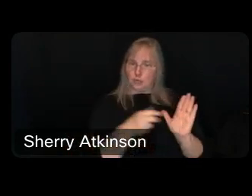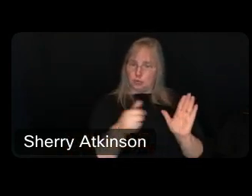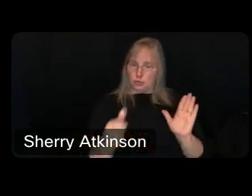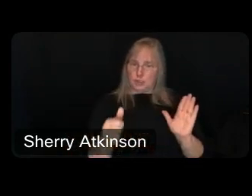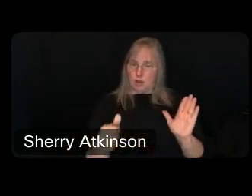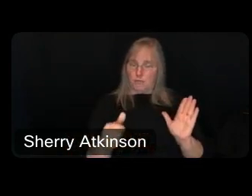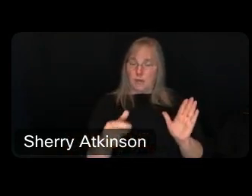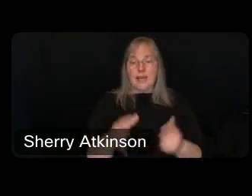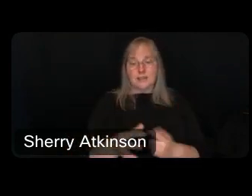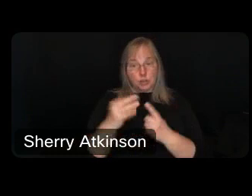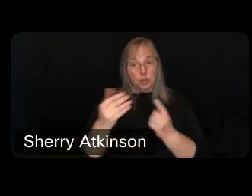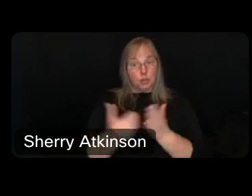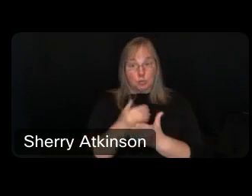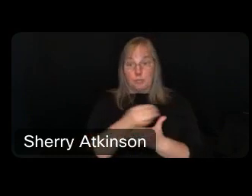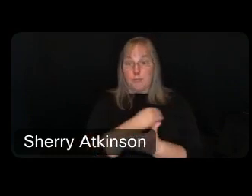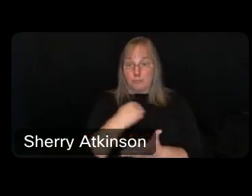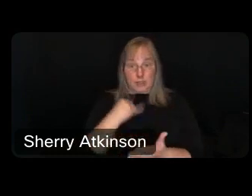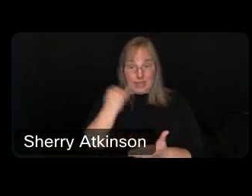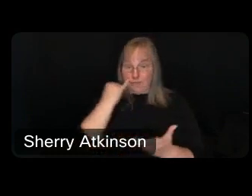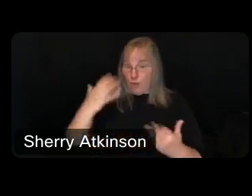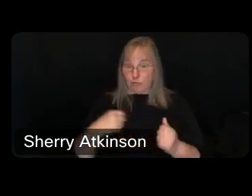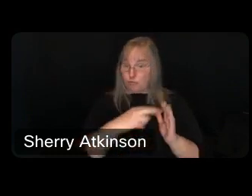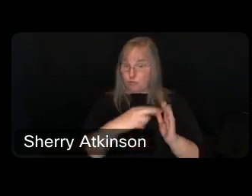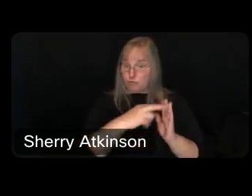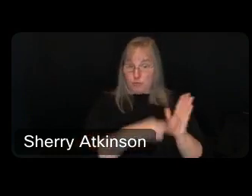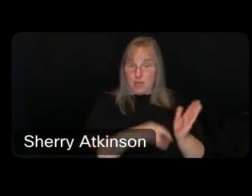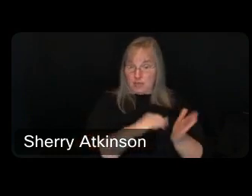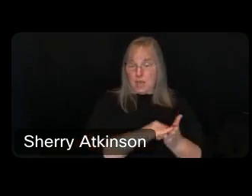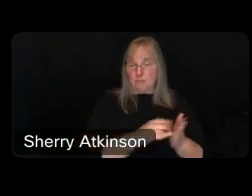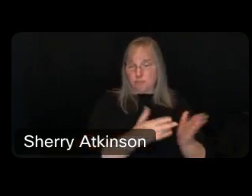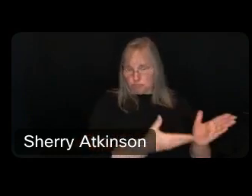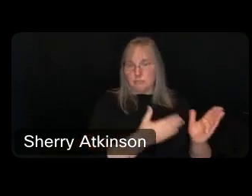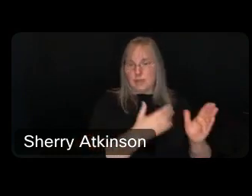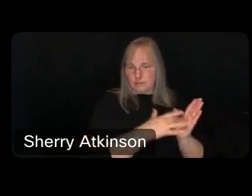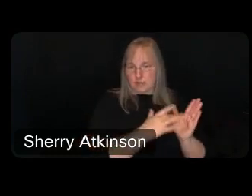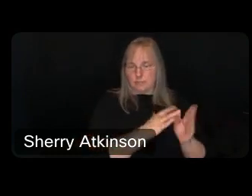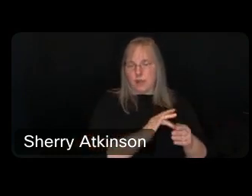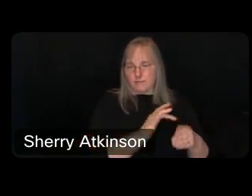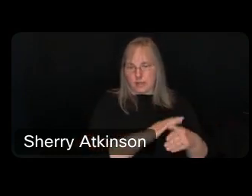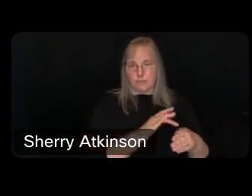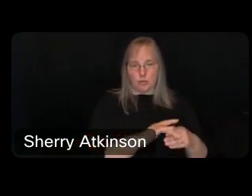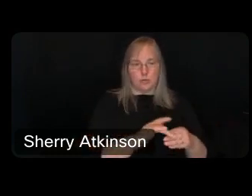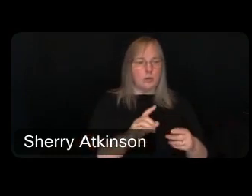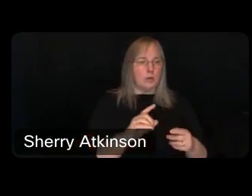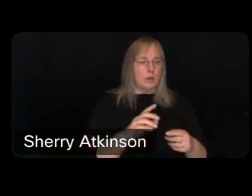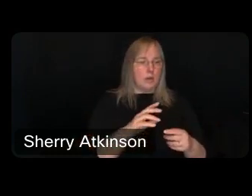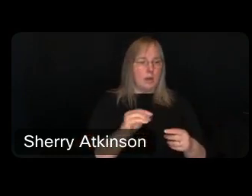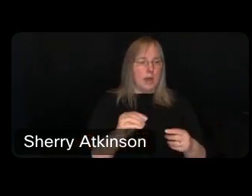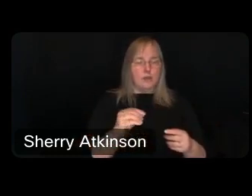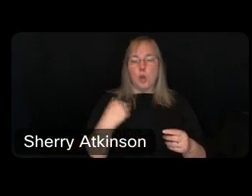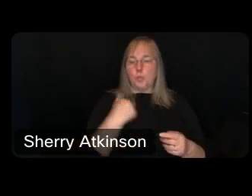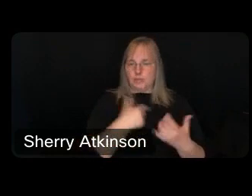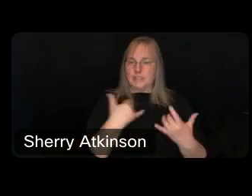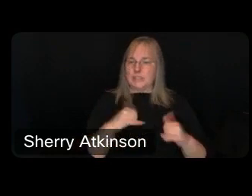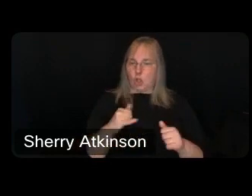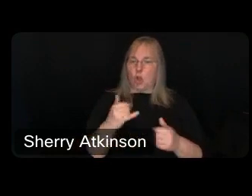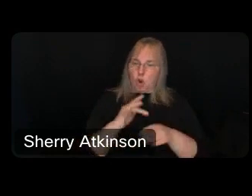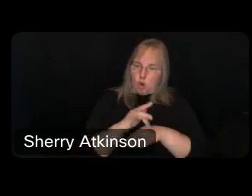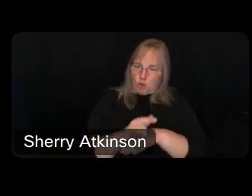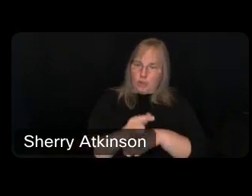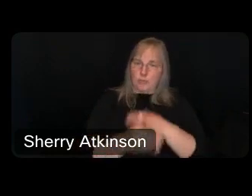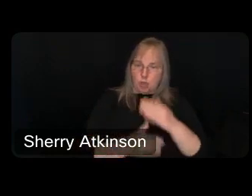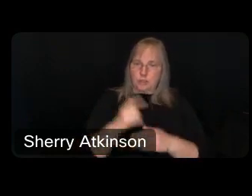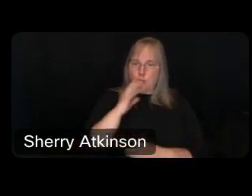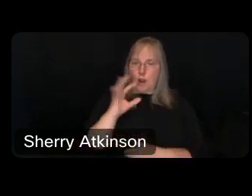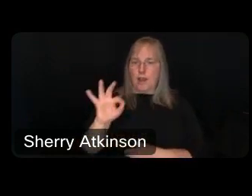haven't got a chance to look into that there. In terms of update, we are still early in the process for FY25 budget development. So